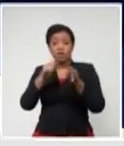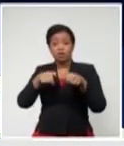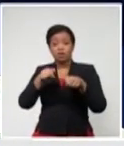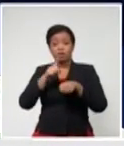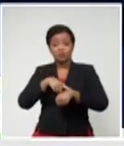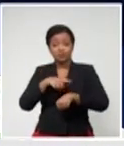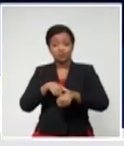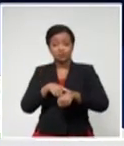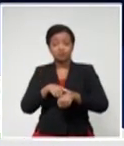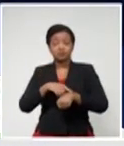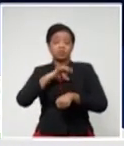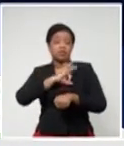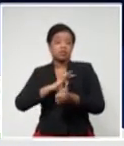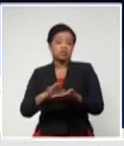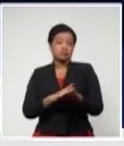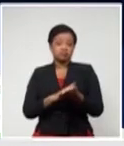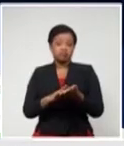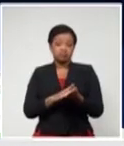total of